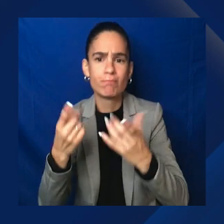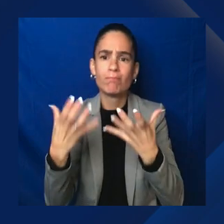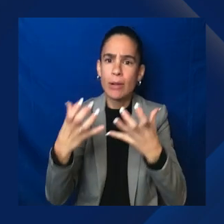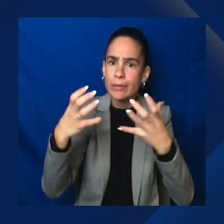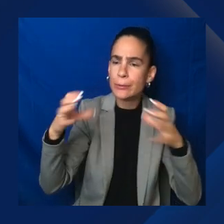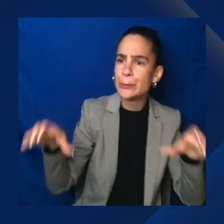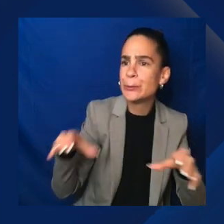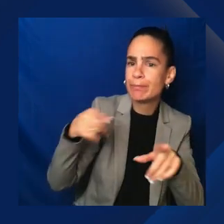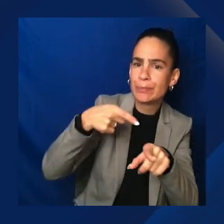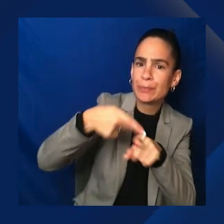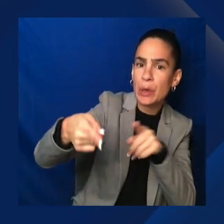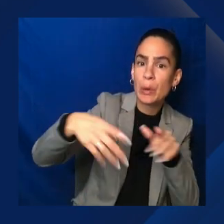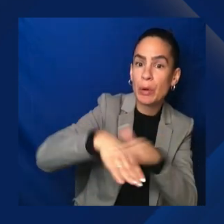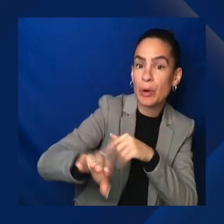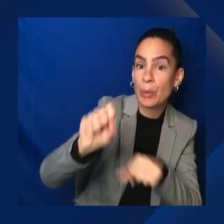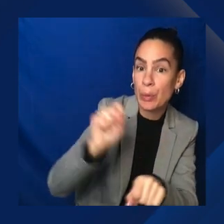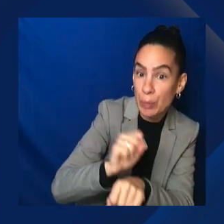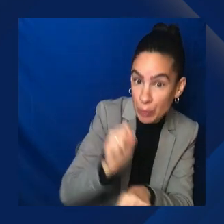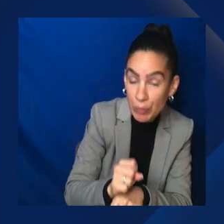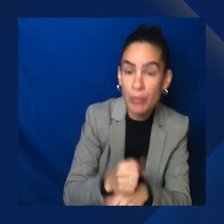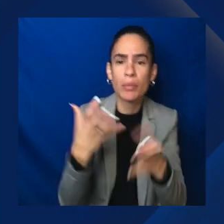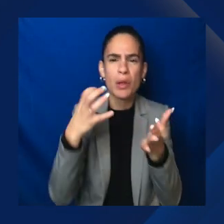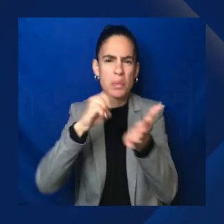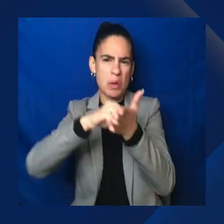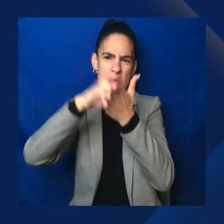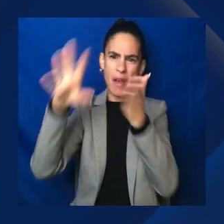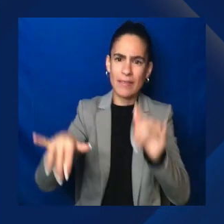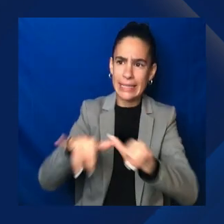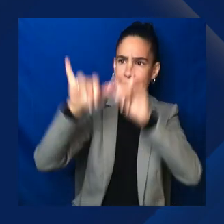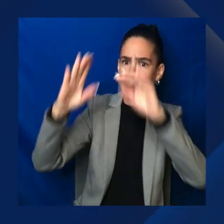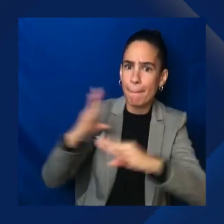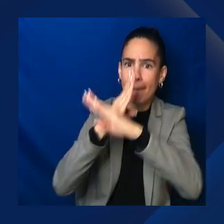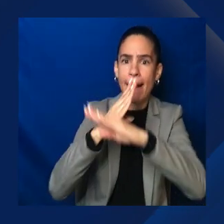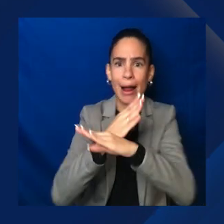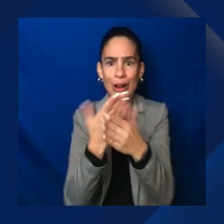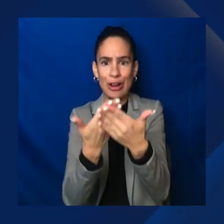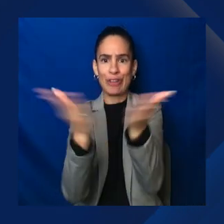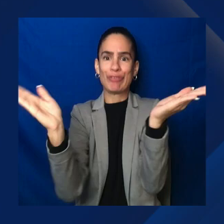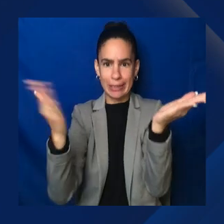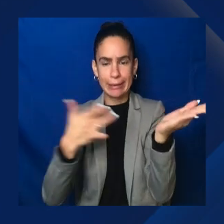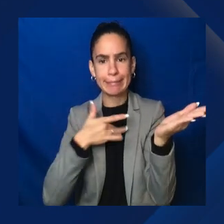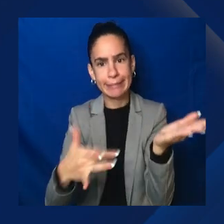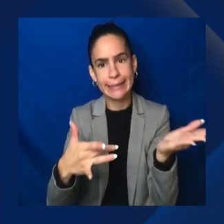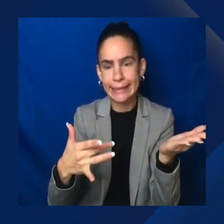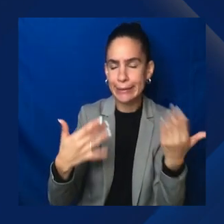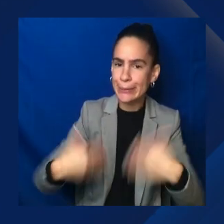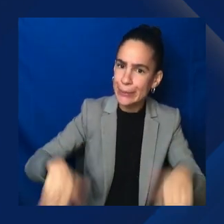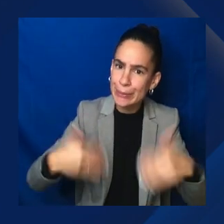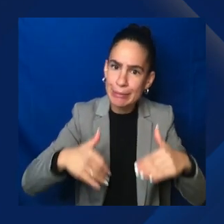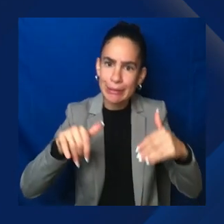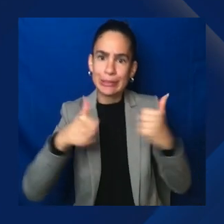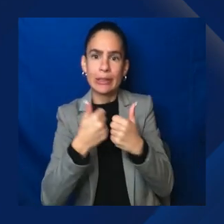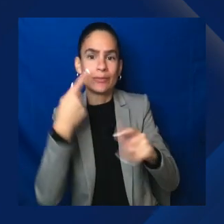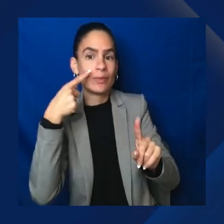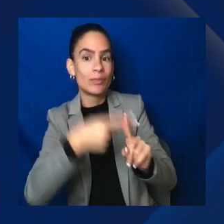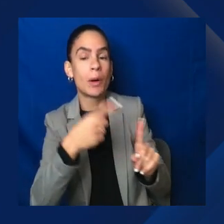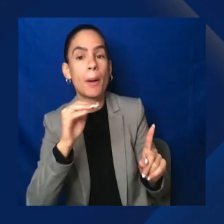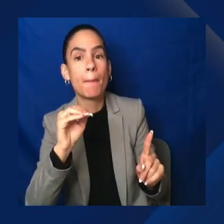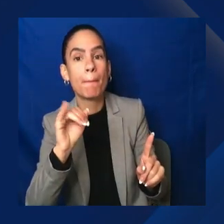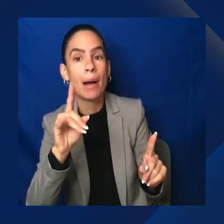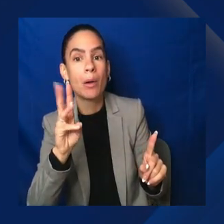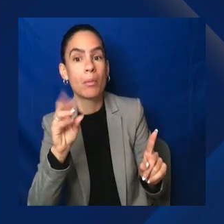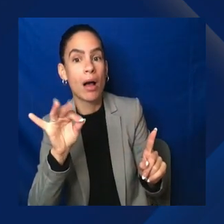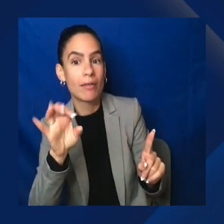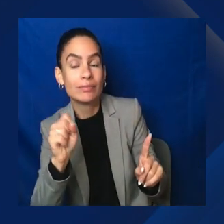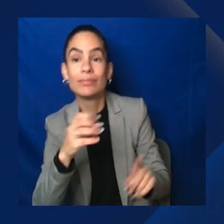remove the systemic barriers and make it challenging for midwives and doulas to do their very important work. Everyone deserves to feel